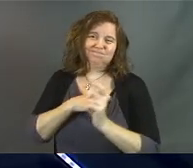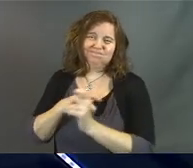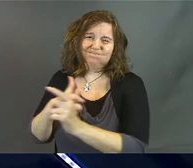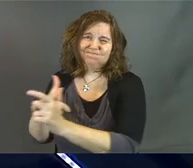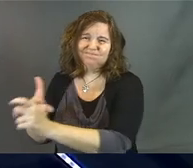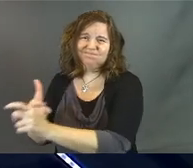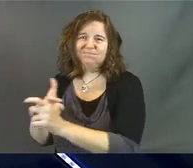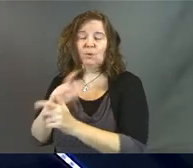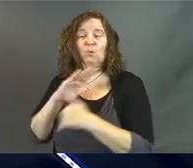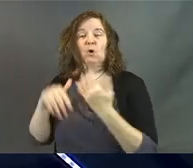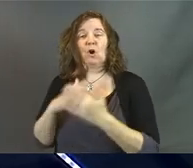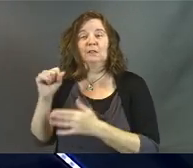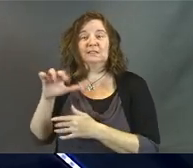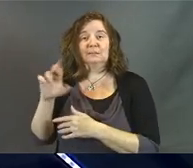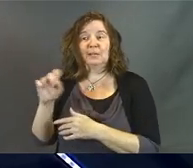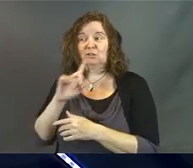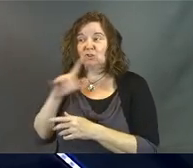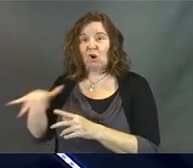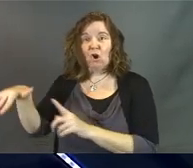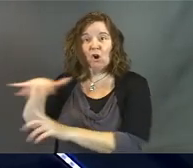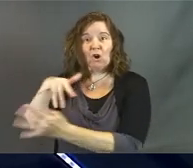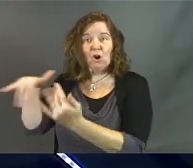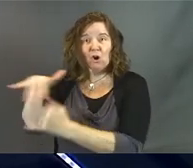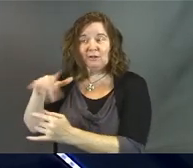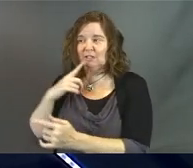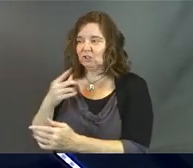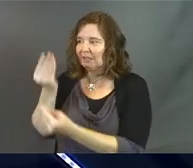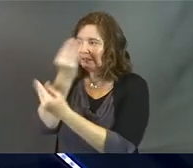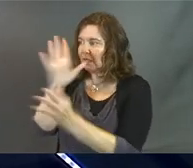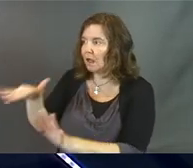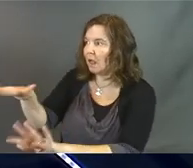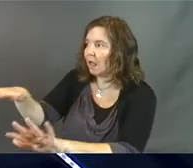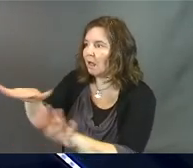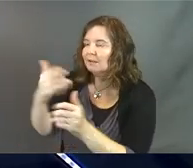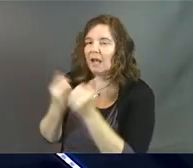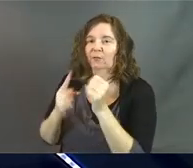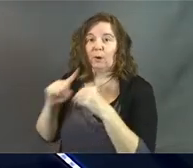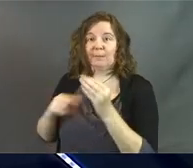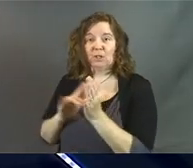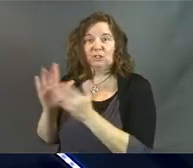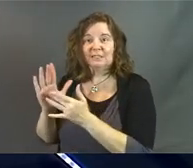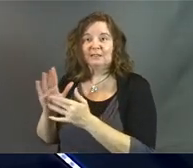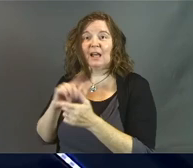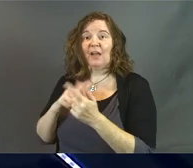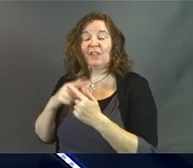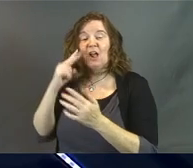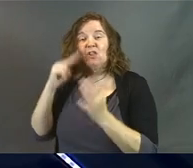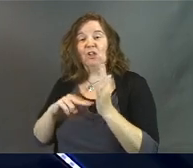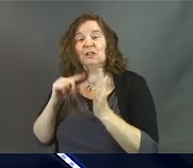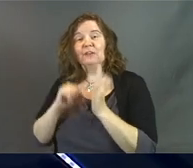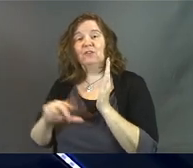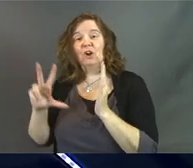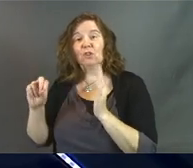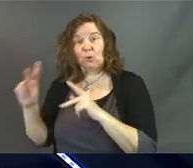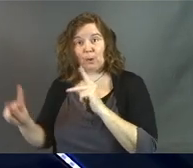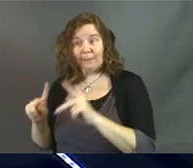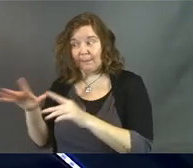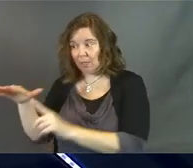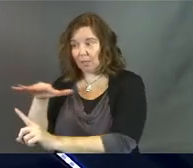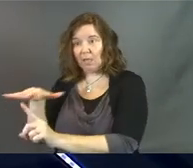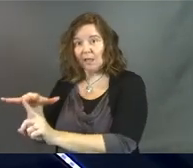back into the village where all the Samaritans are. And she's got to tell everybody about Jesus. And then look at verse 30. So the